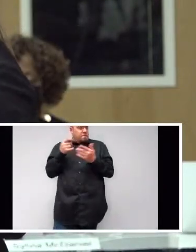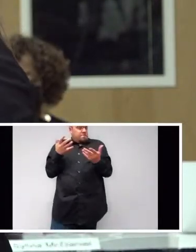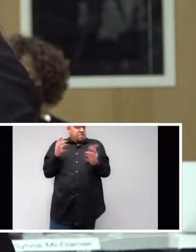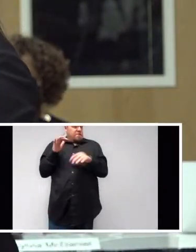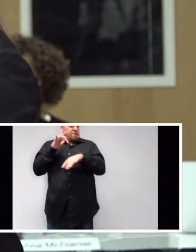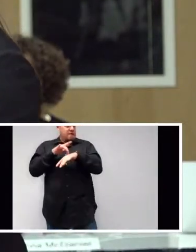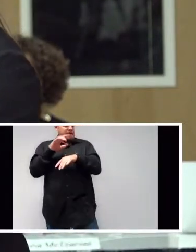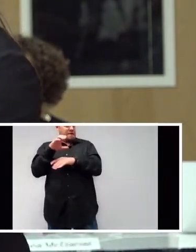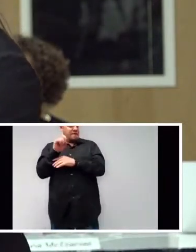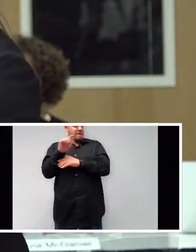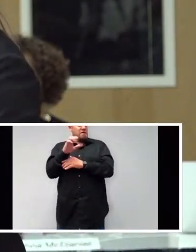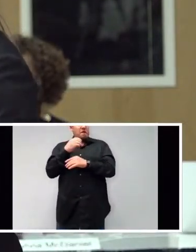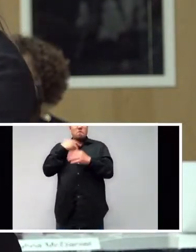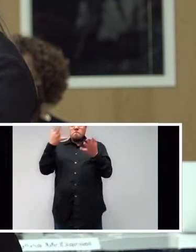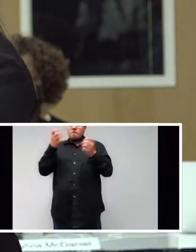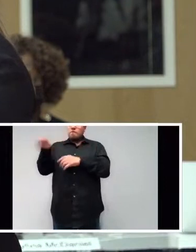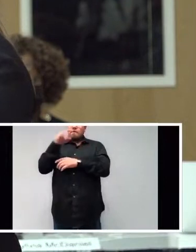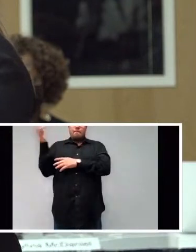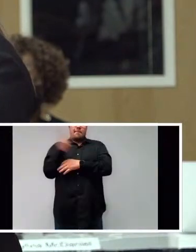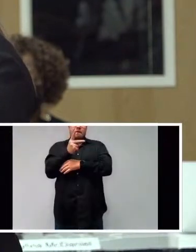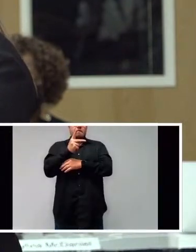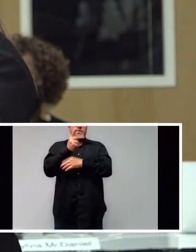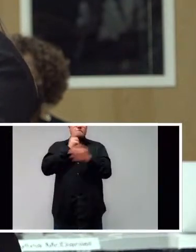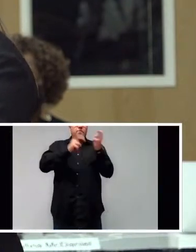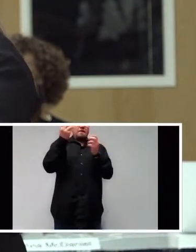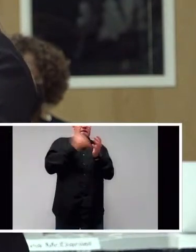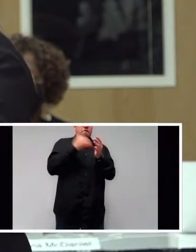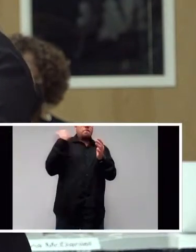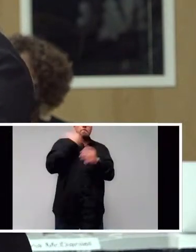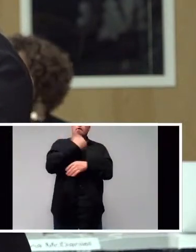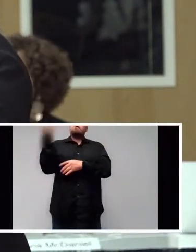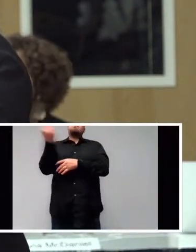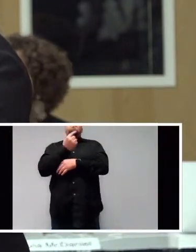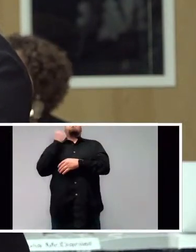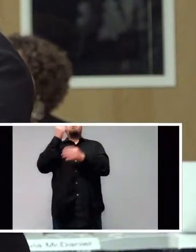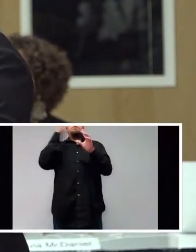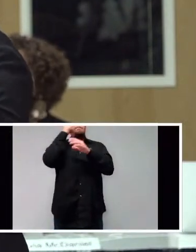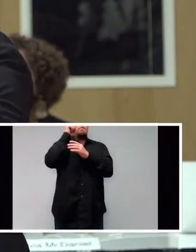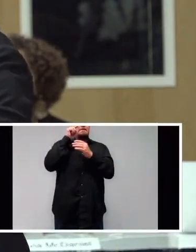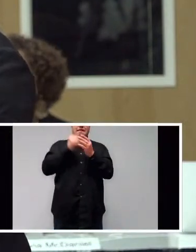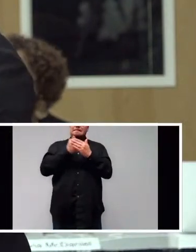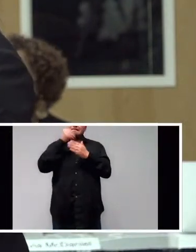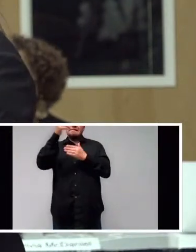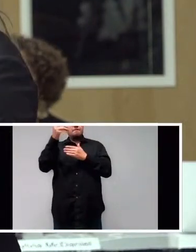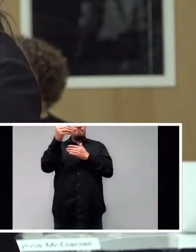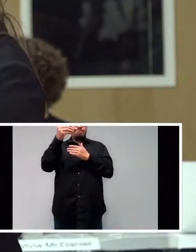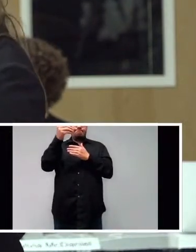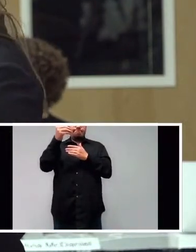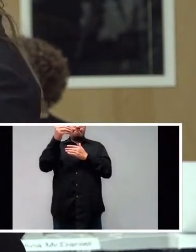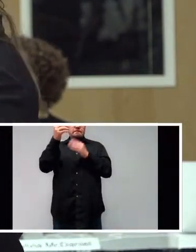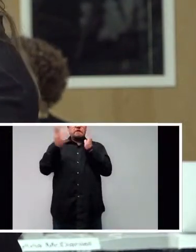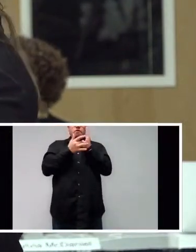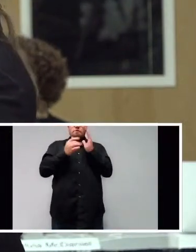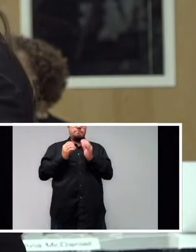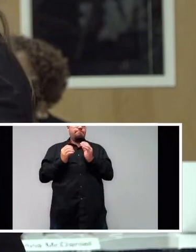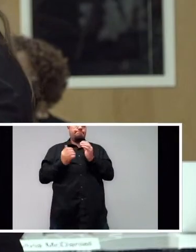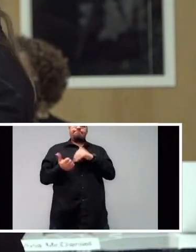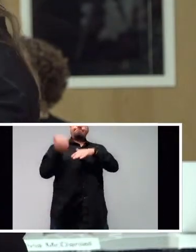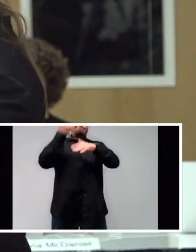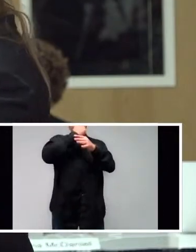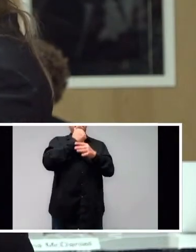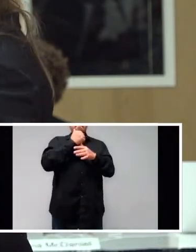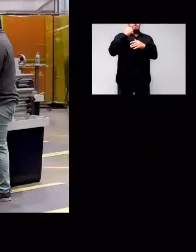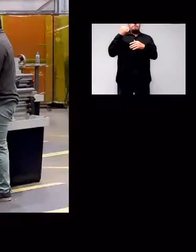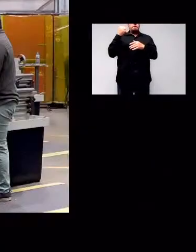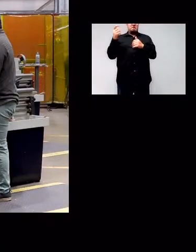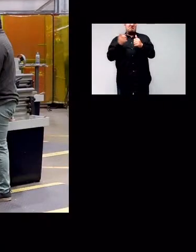invite you to come back and take another tour, because we're always looking for the next innovation. So if you think you were here the first year of CTEC and you believe